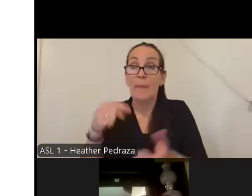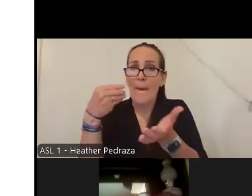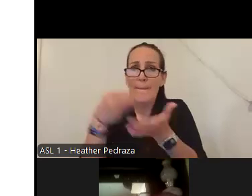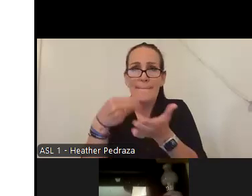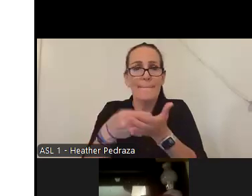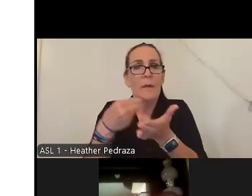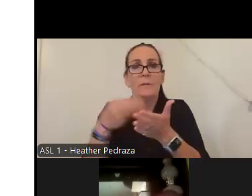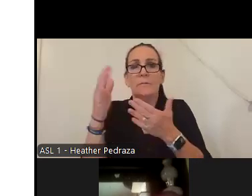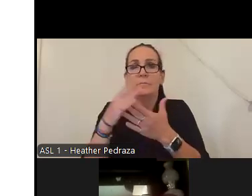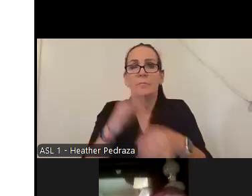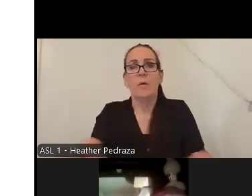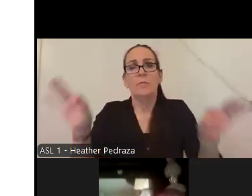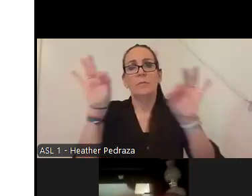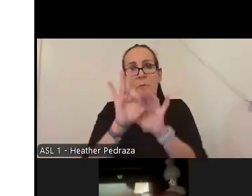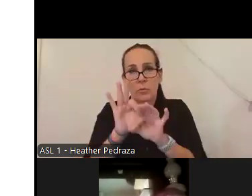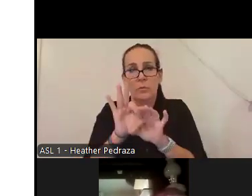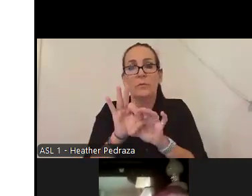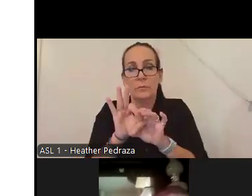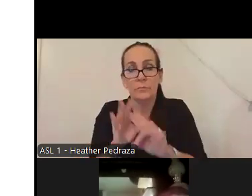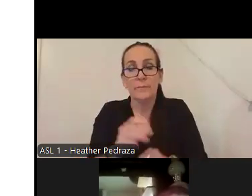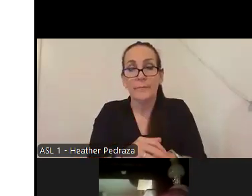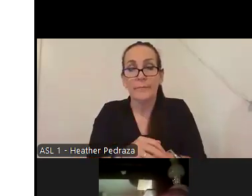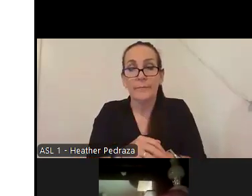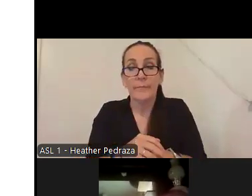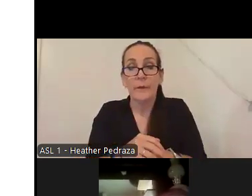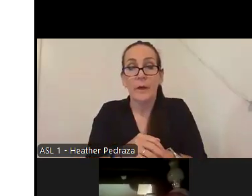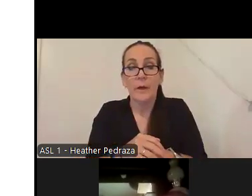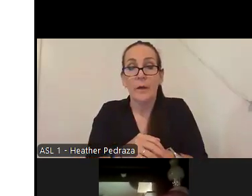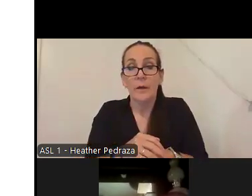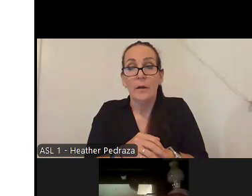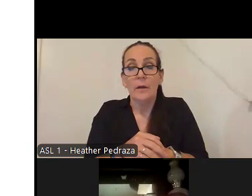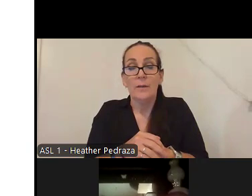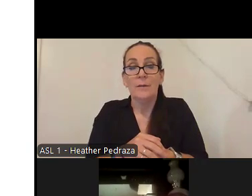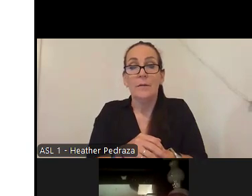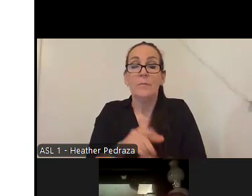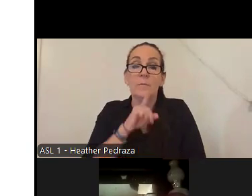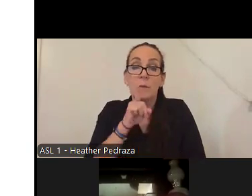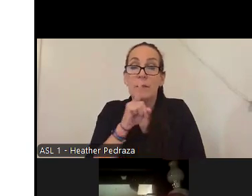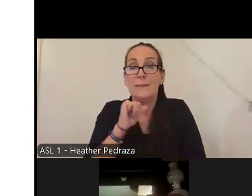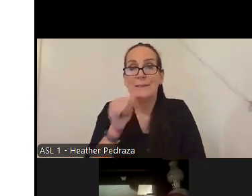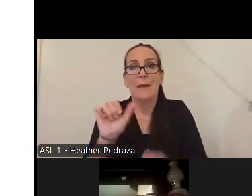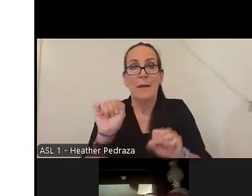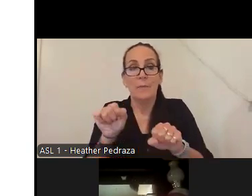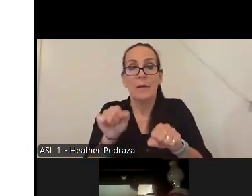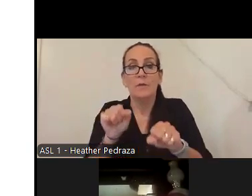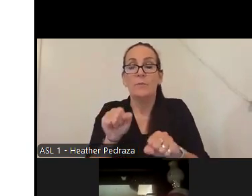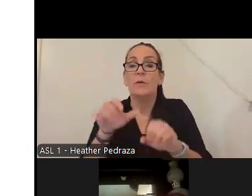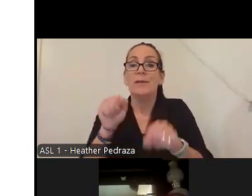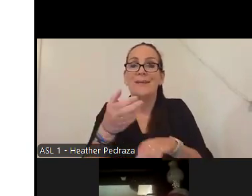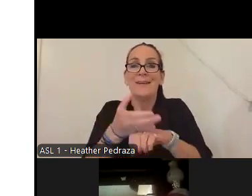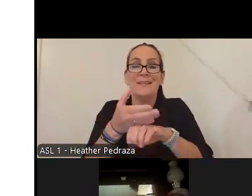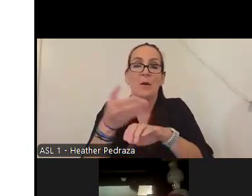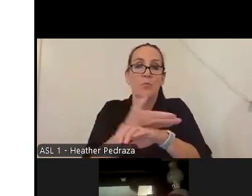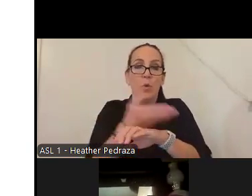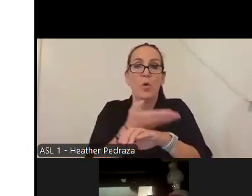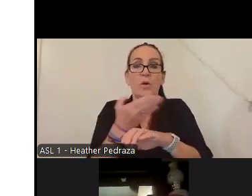element because it is really not possible to make improvements to accessible transportation